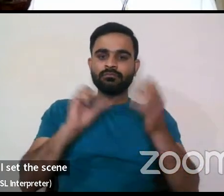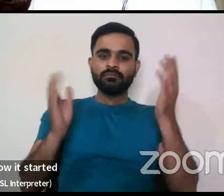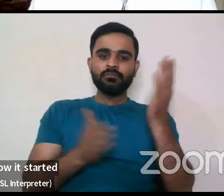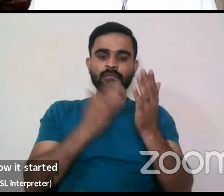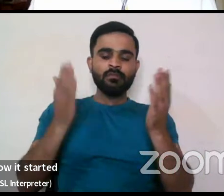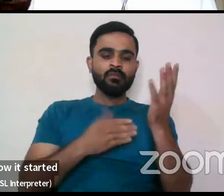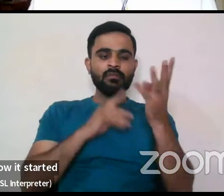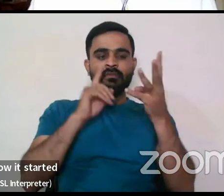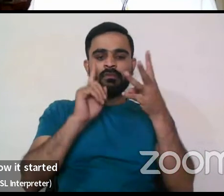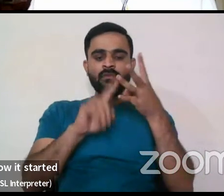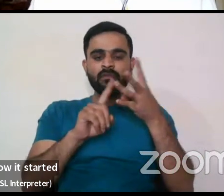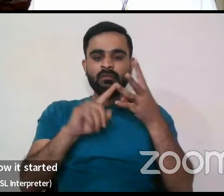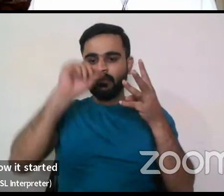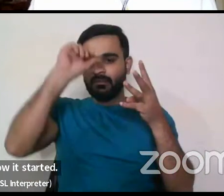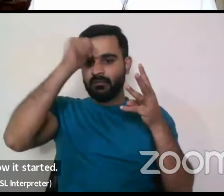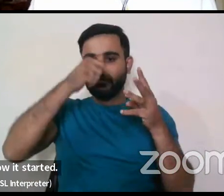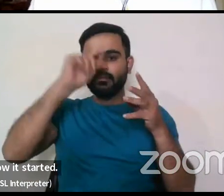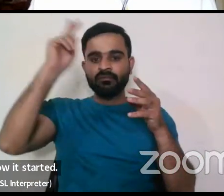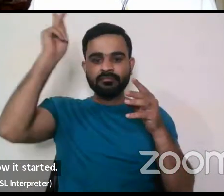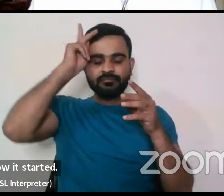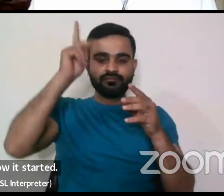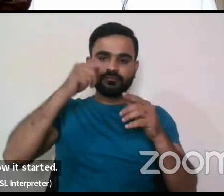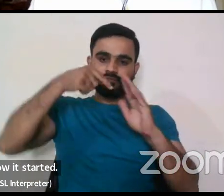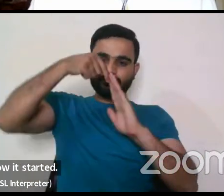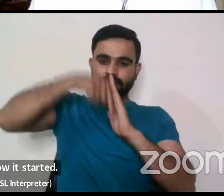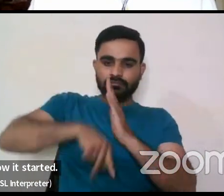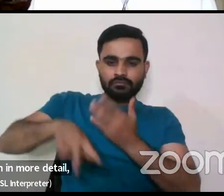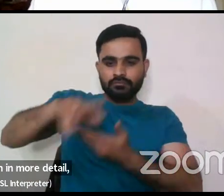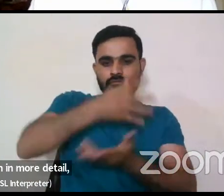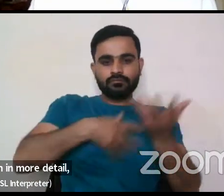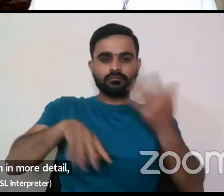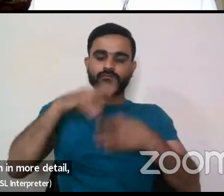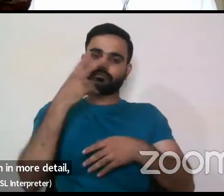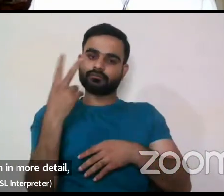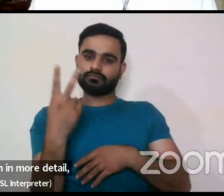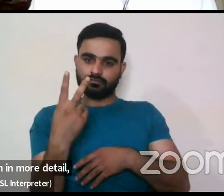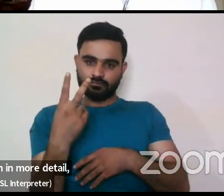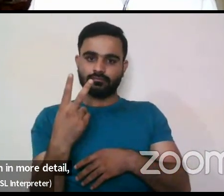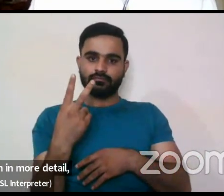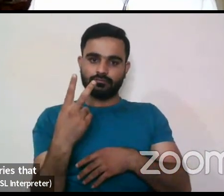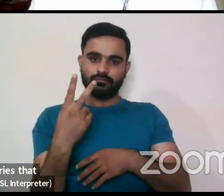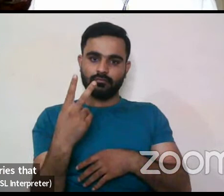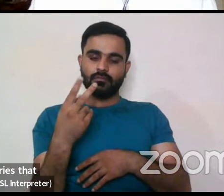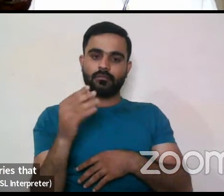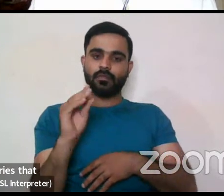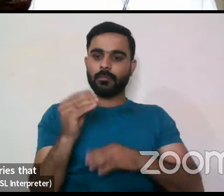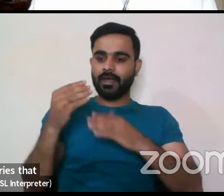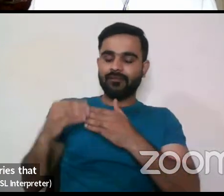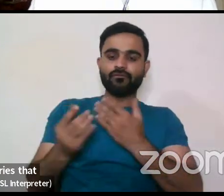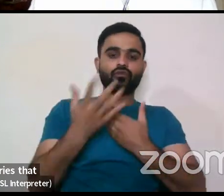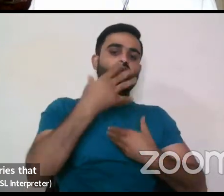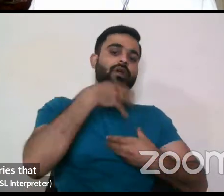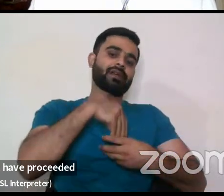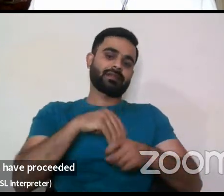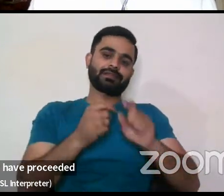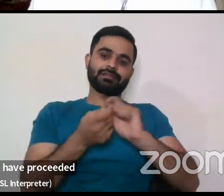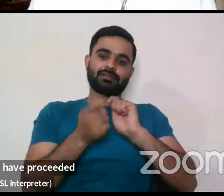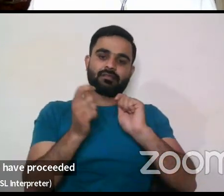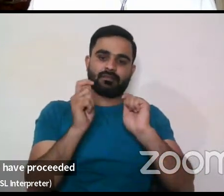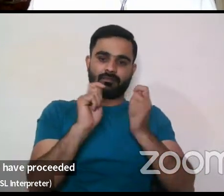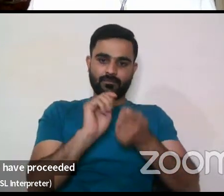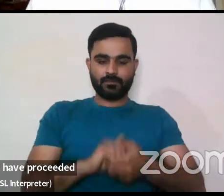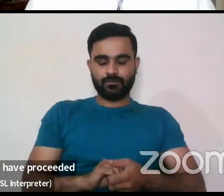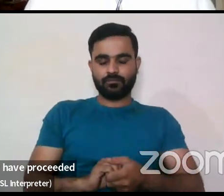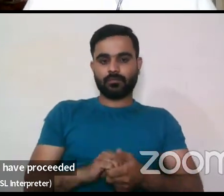at India and Pakistan in more detail, because these are the 2 countries that have gone from adoption to implementation. So that